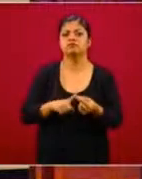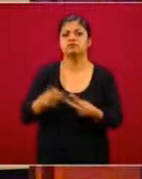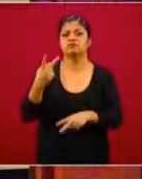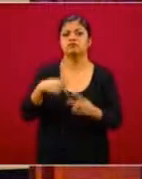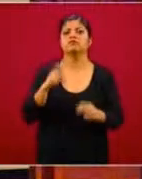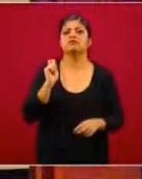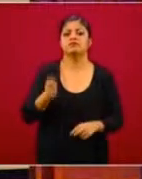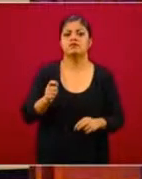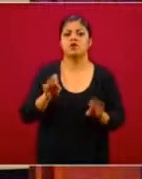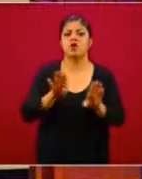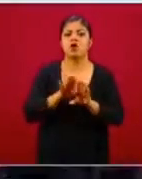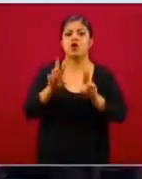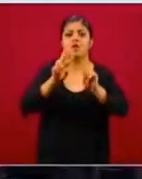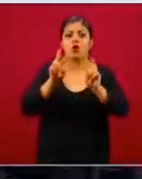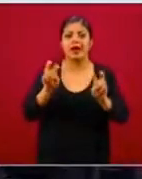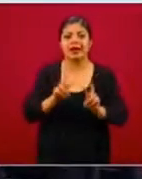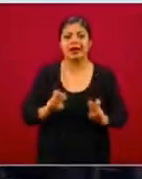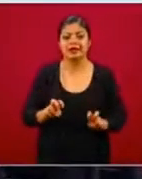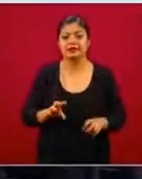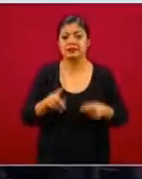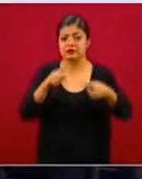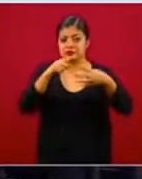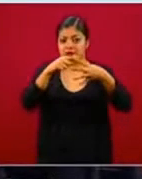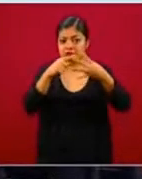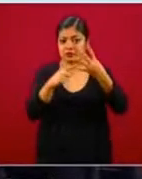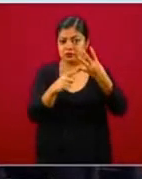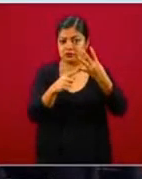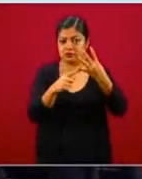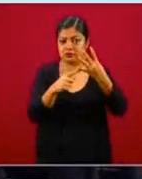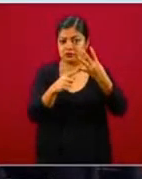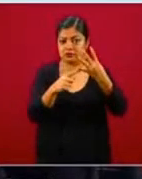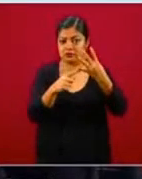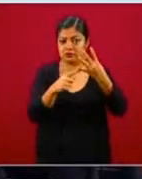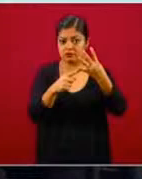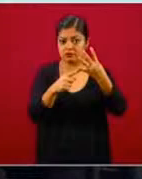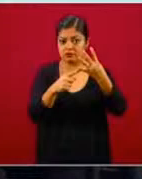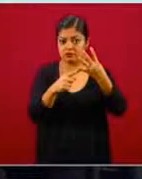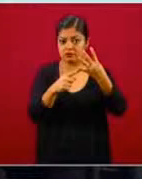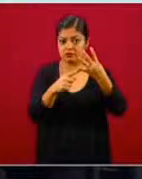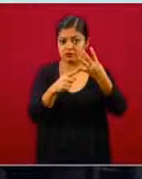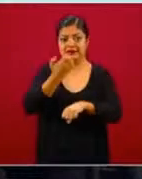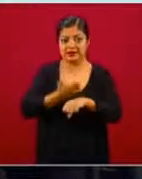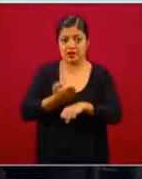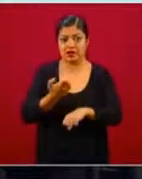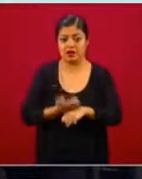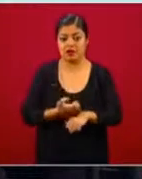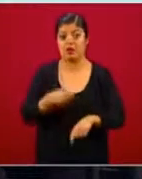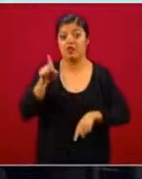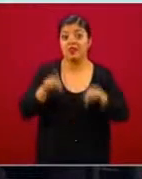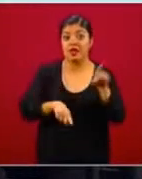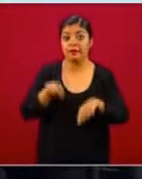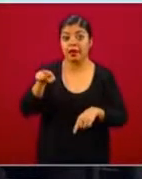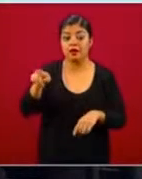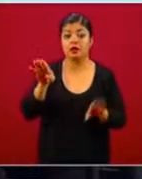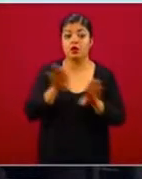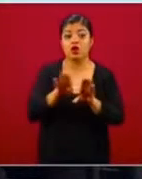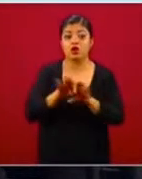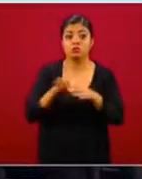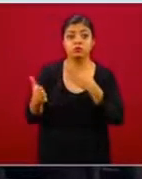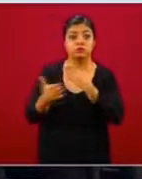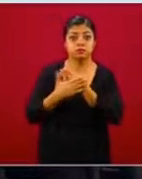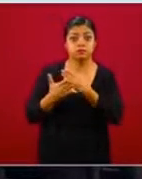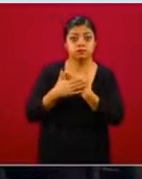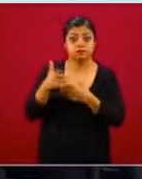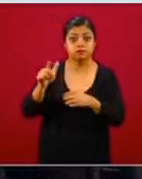on that stoplight for each state comes about from a result from an analysis of 4 metrics for each